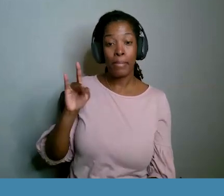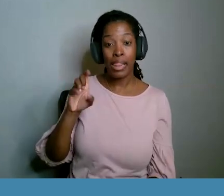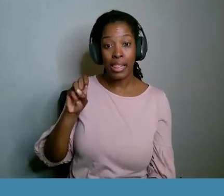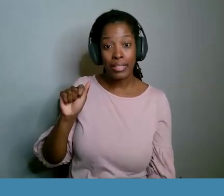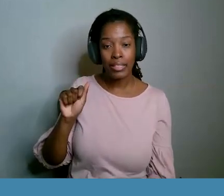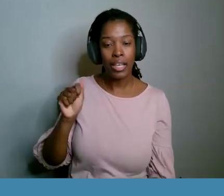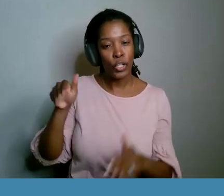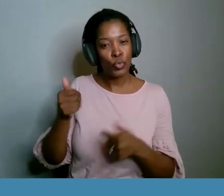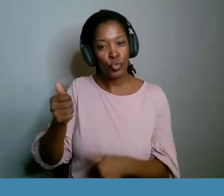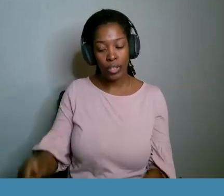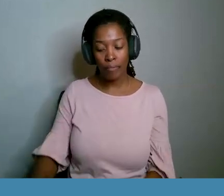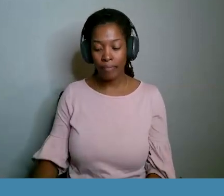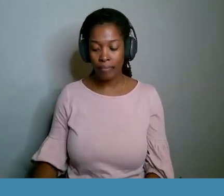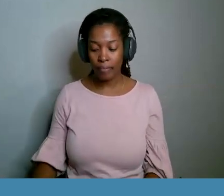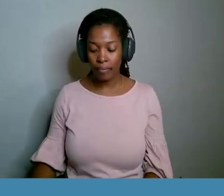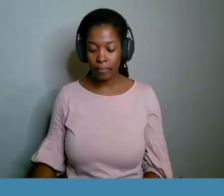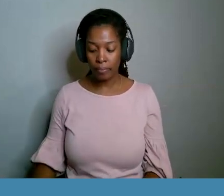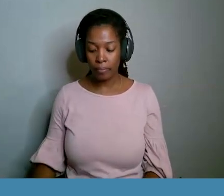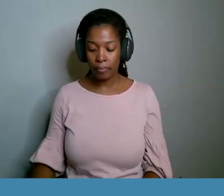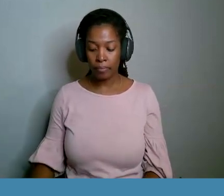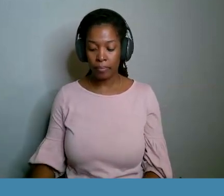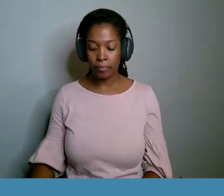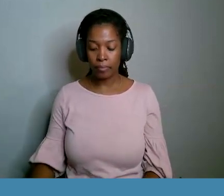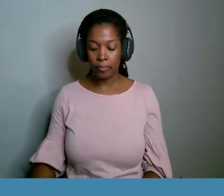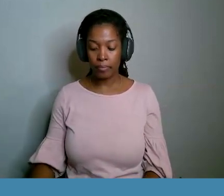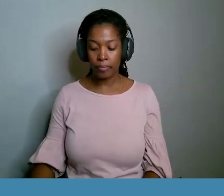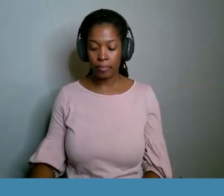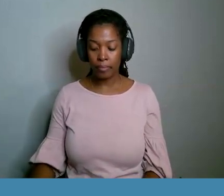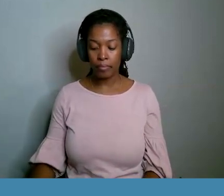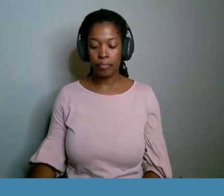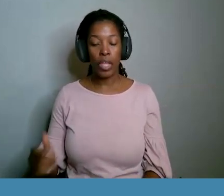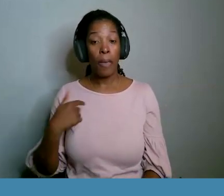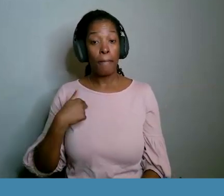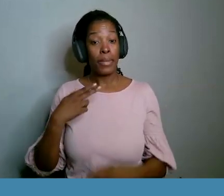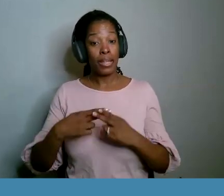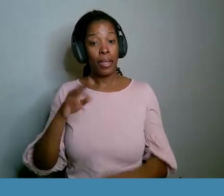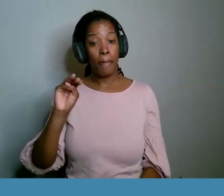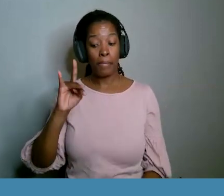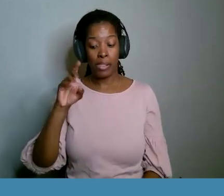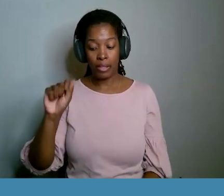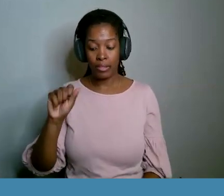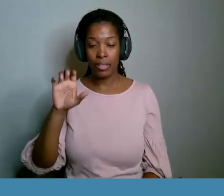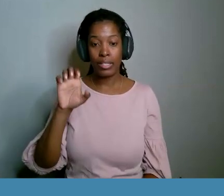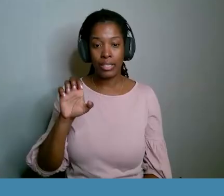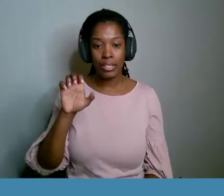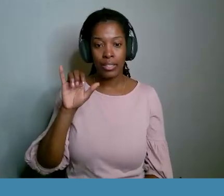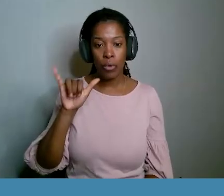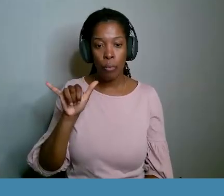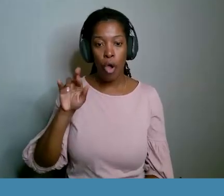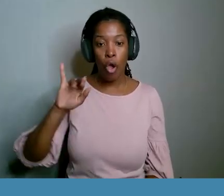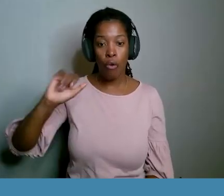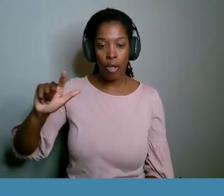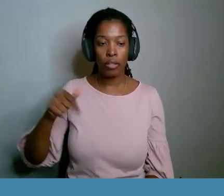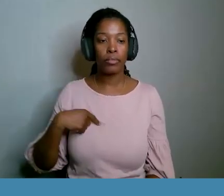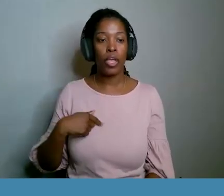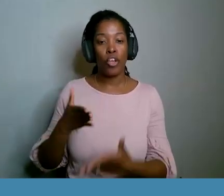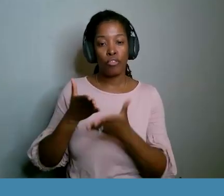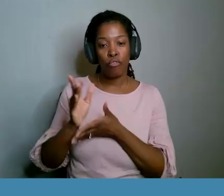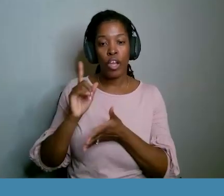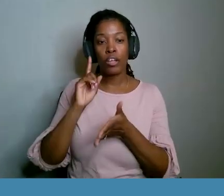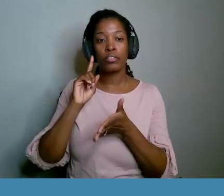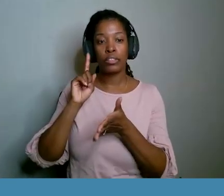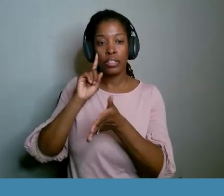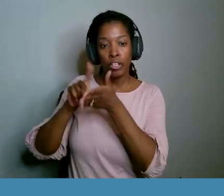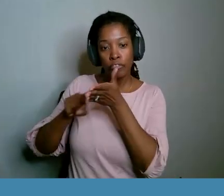introduce herself. Hi, thanks, Erin. My name is Melissa Cyril. I am the Rights Training and Outreach Coordinator on the